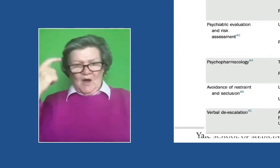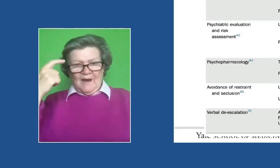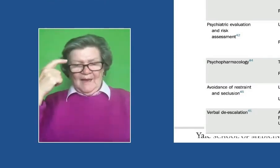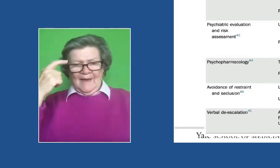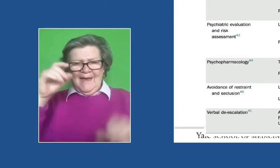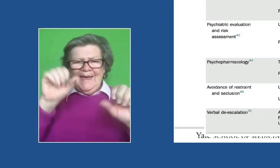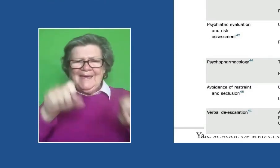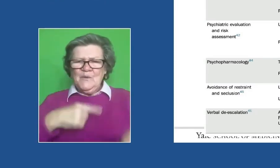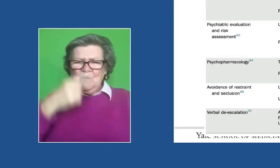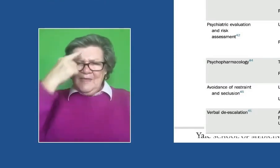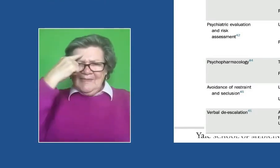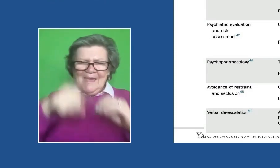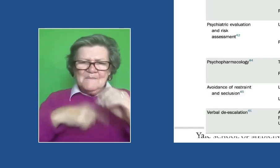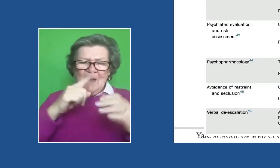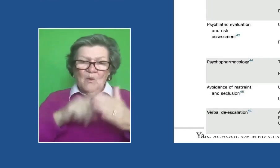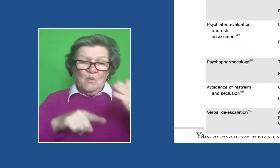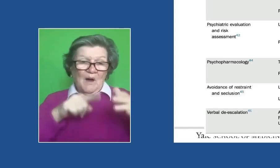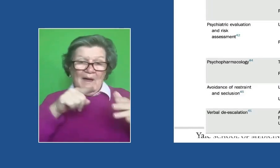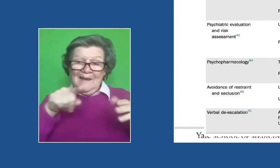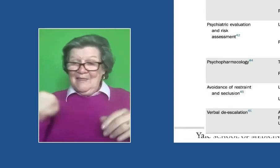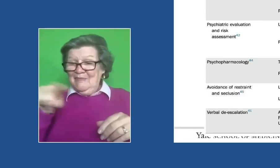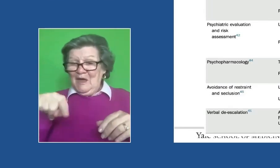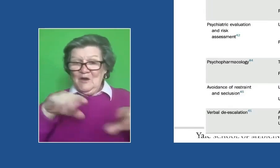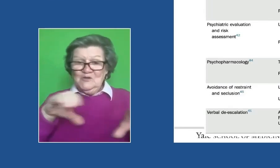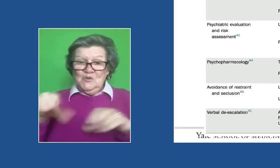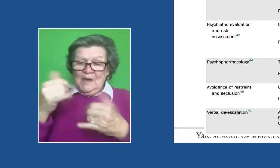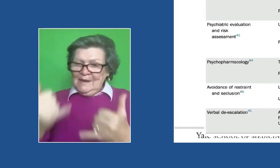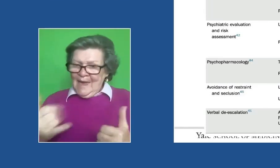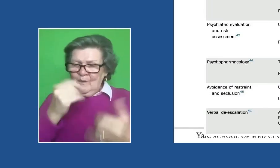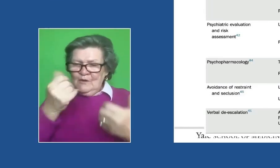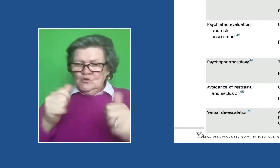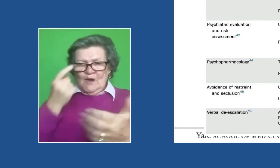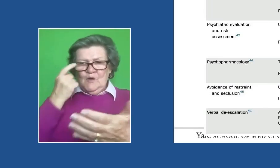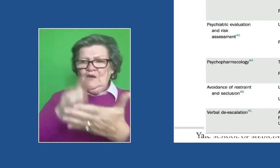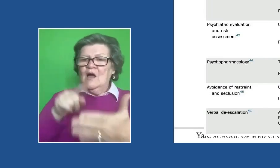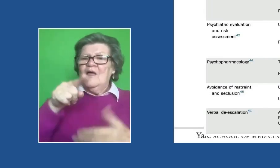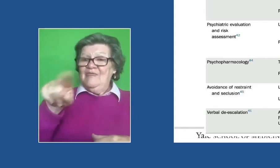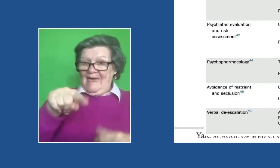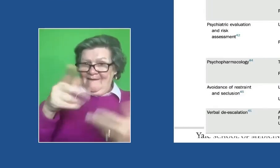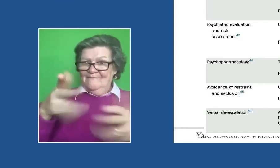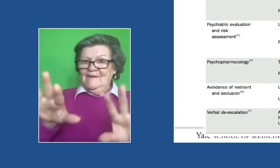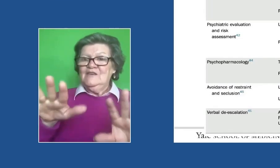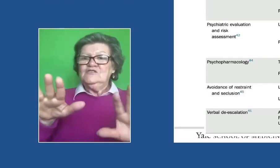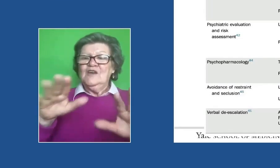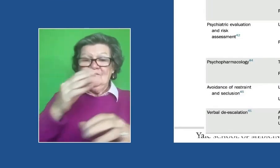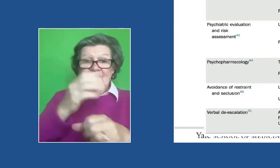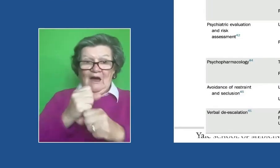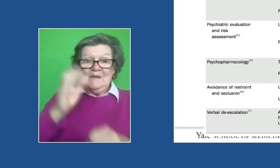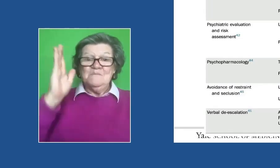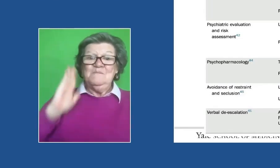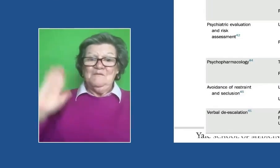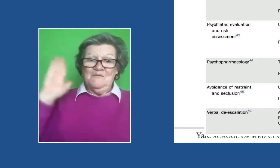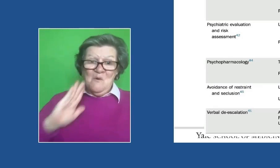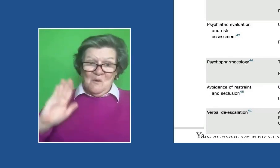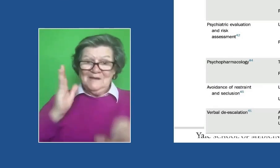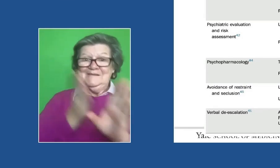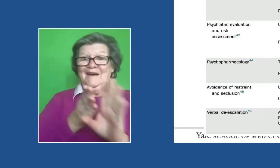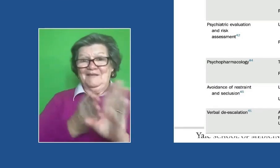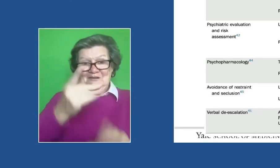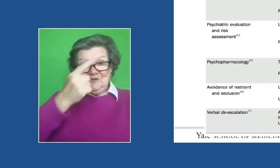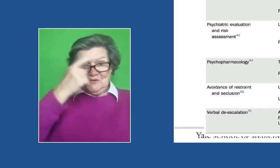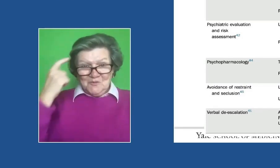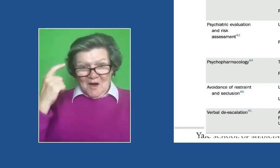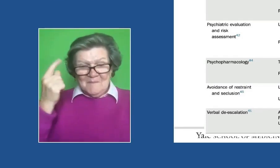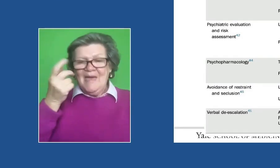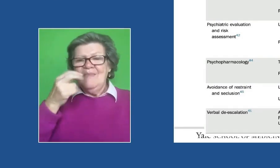leading up to what they're doing now, and try to acknowledge the fact that they have received previous psychological trauma as a way to